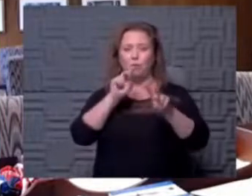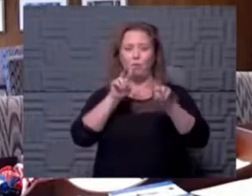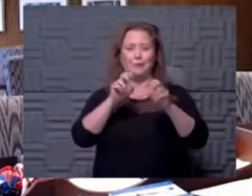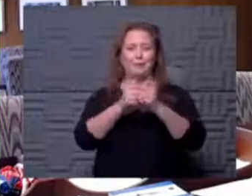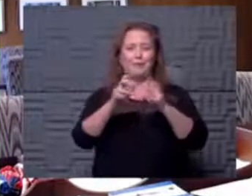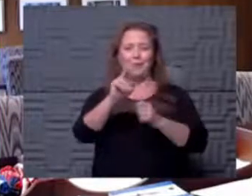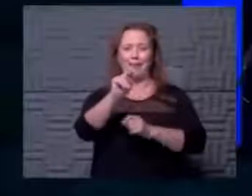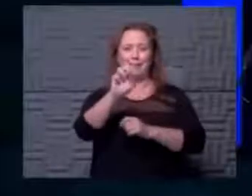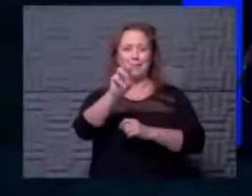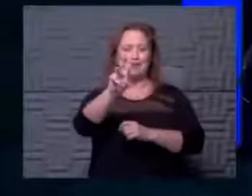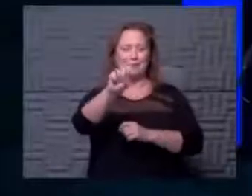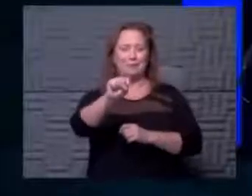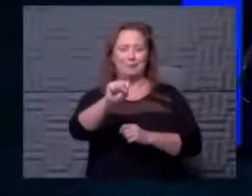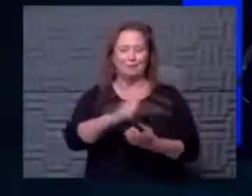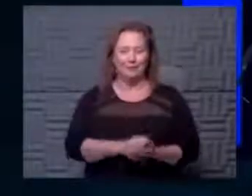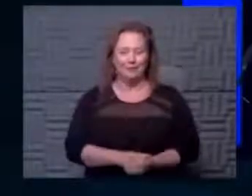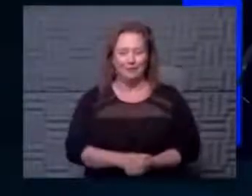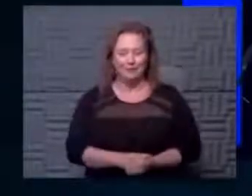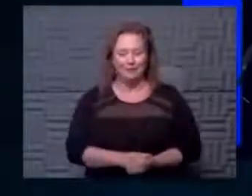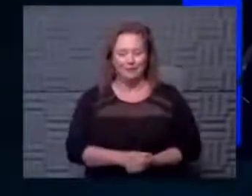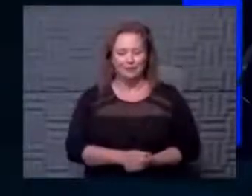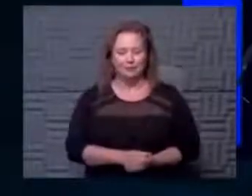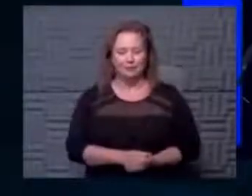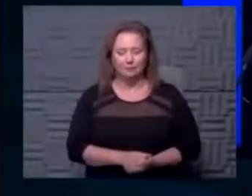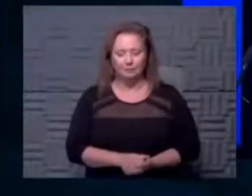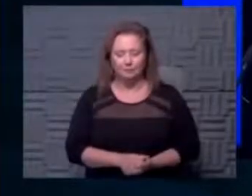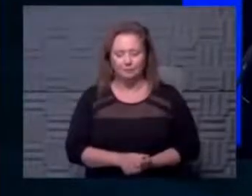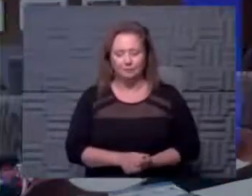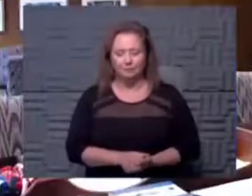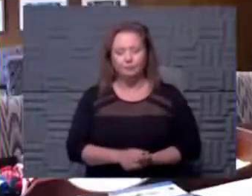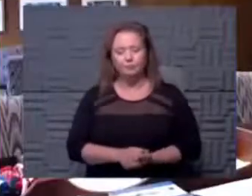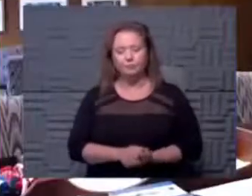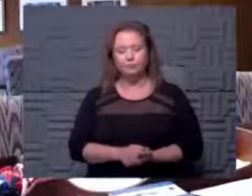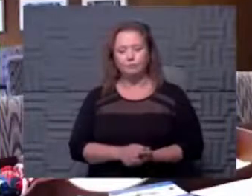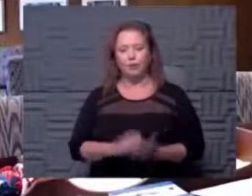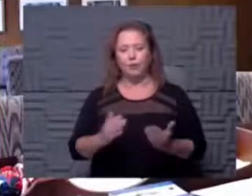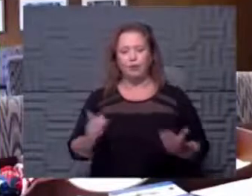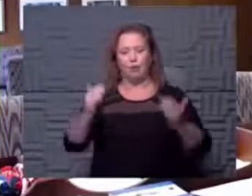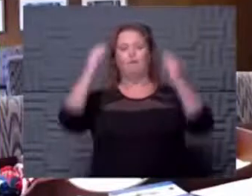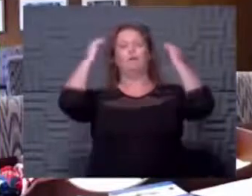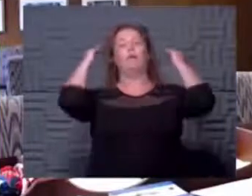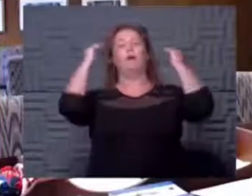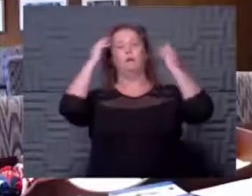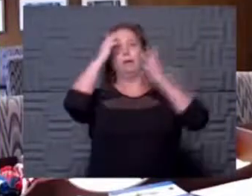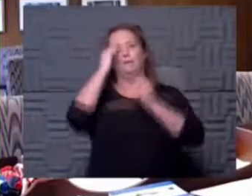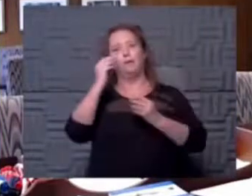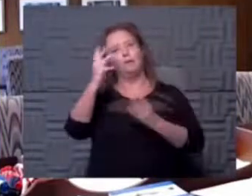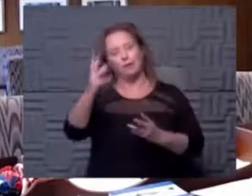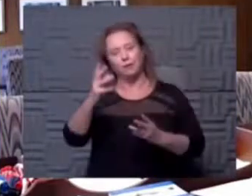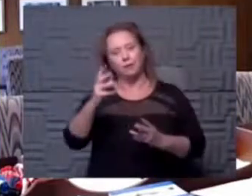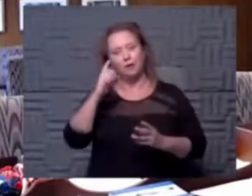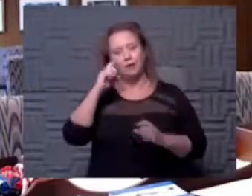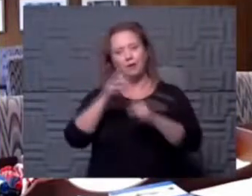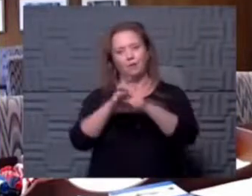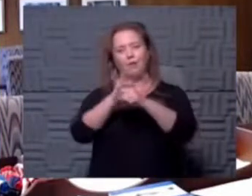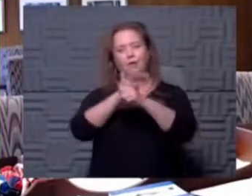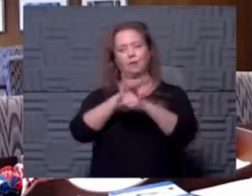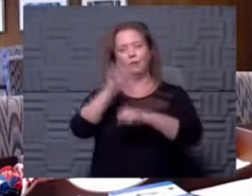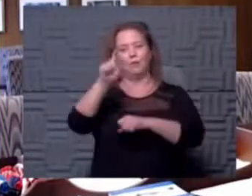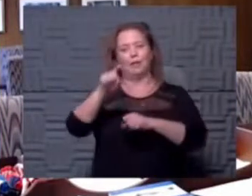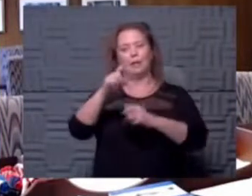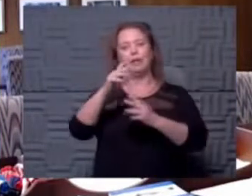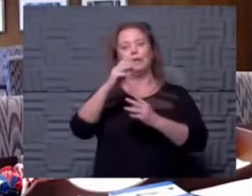news. I don't think that, I think you can overload on information on this. We need to get